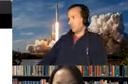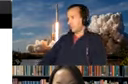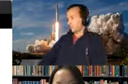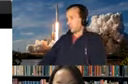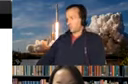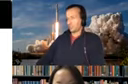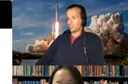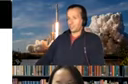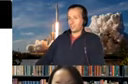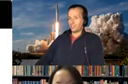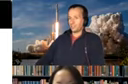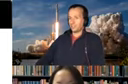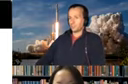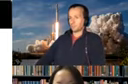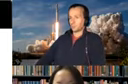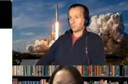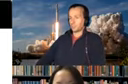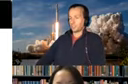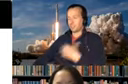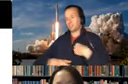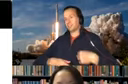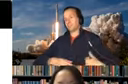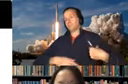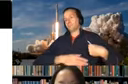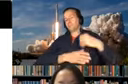There are lots of questions we've discussed.